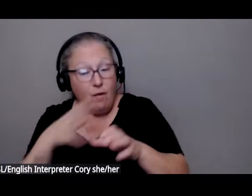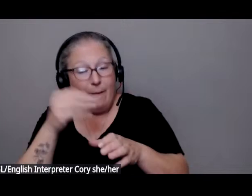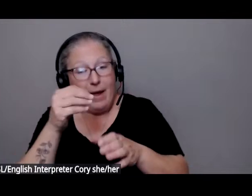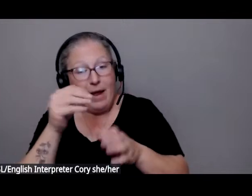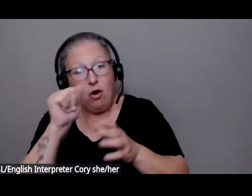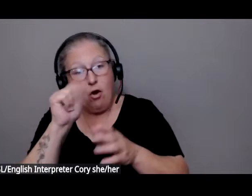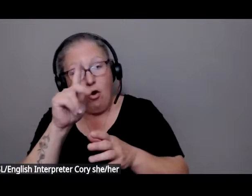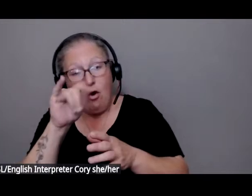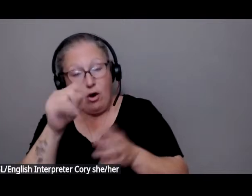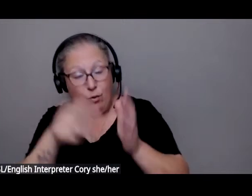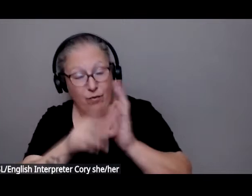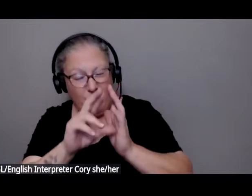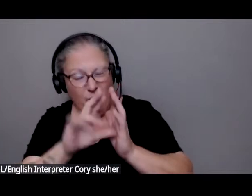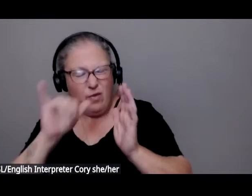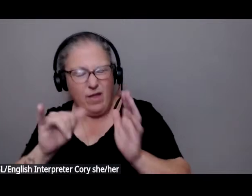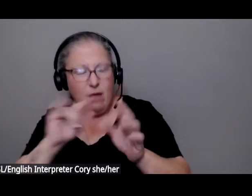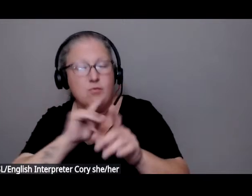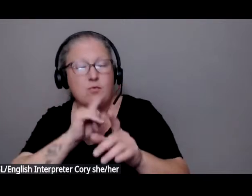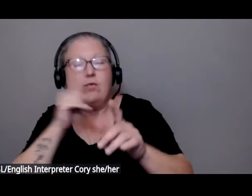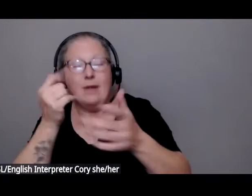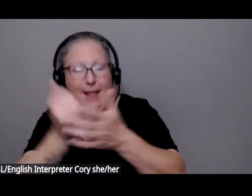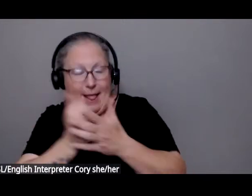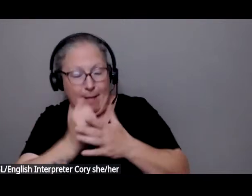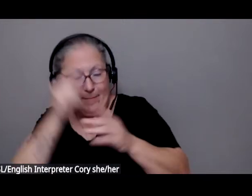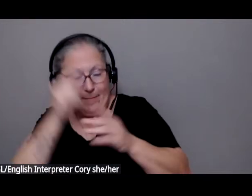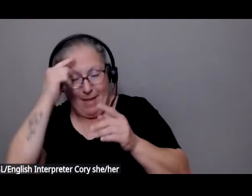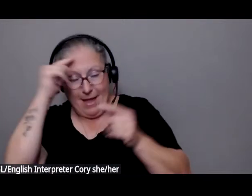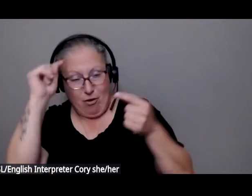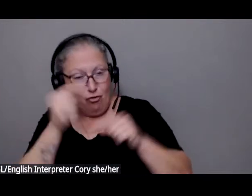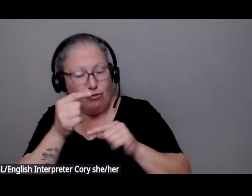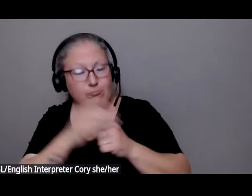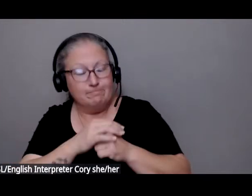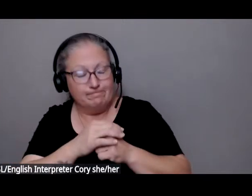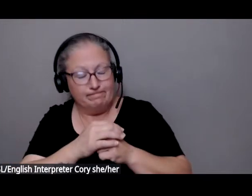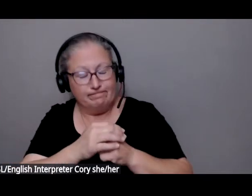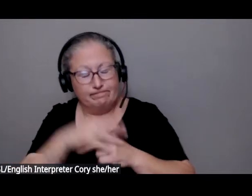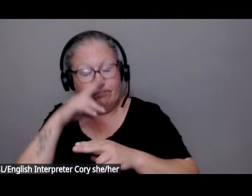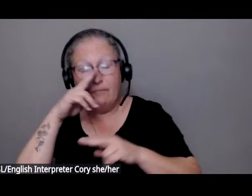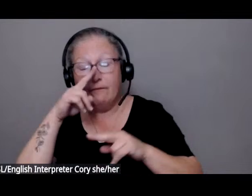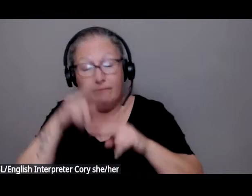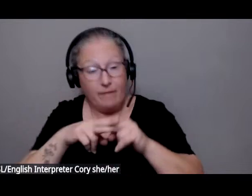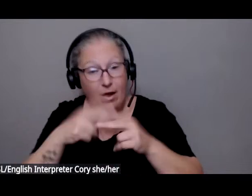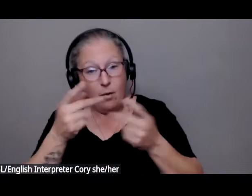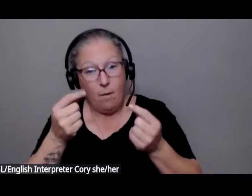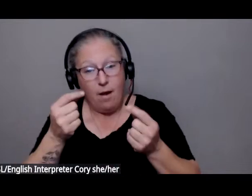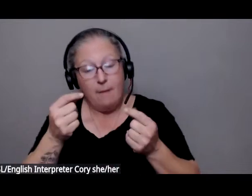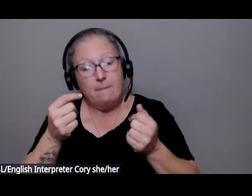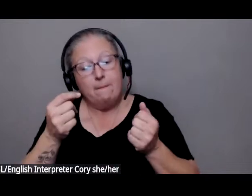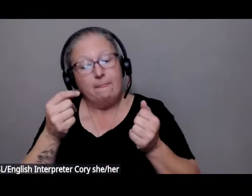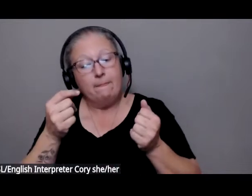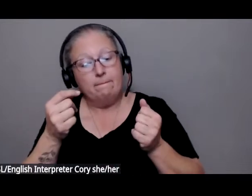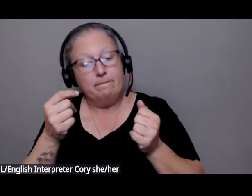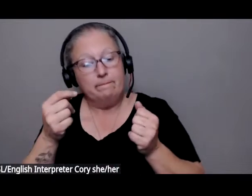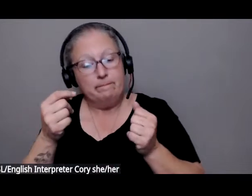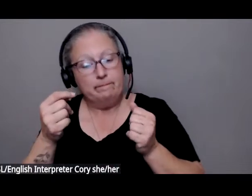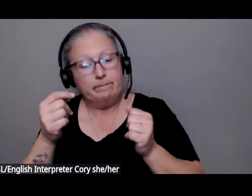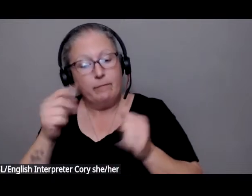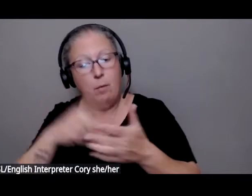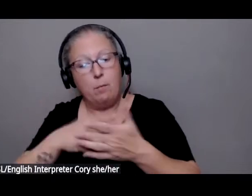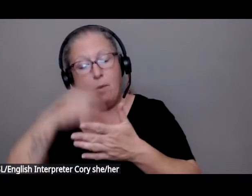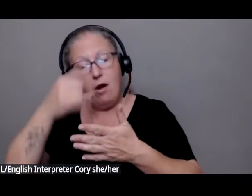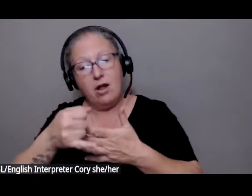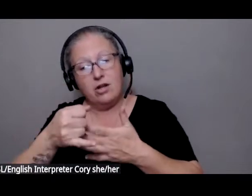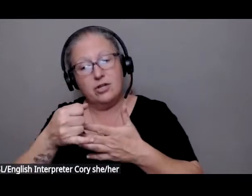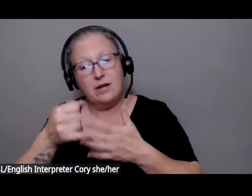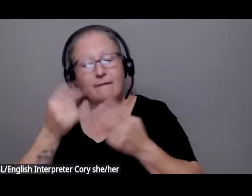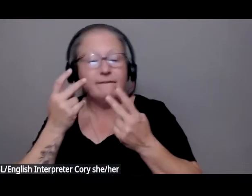That's the thing that really makes our heads hurt. The fun that we usually have is on the project visits,